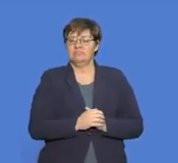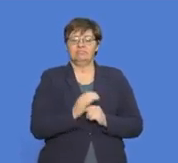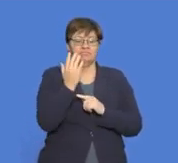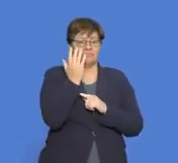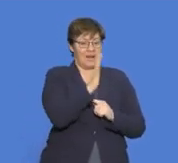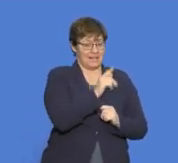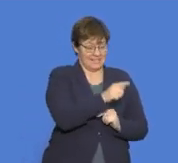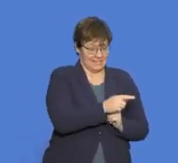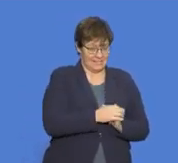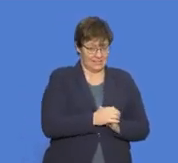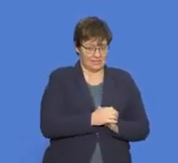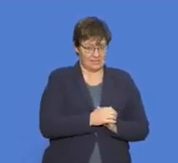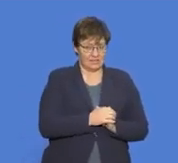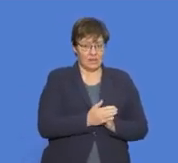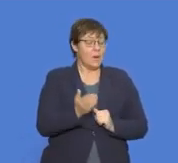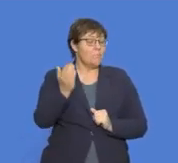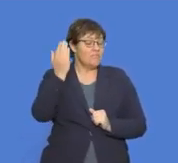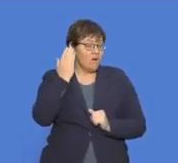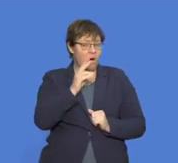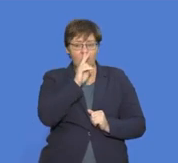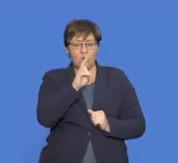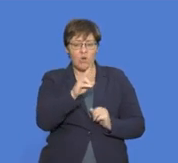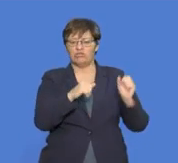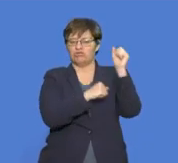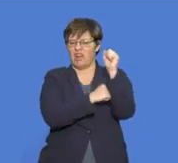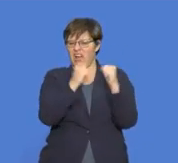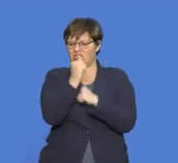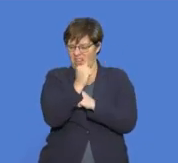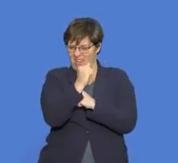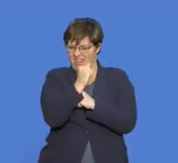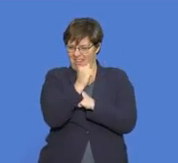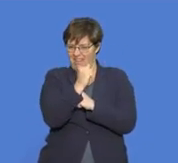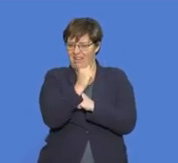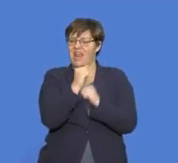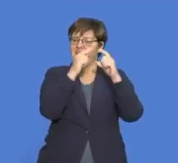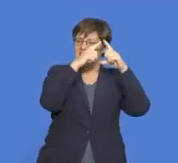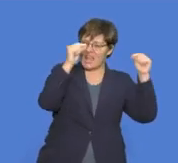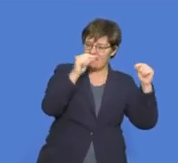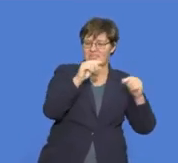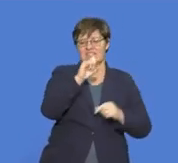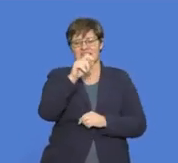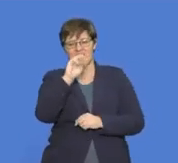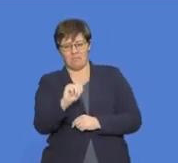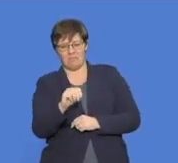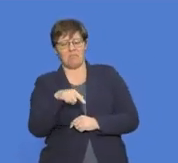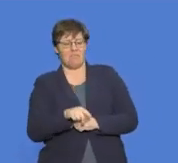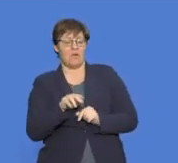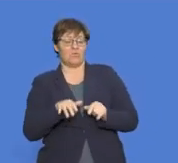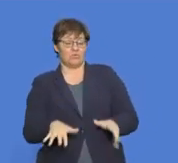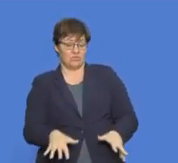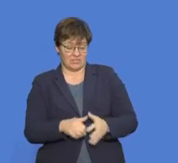plants. In the last lesson, we looked at the structure of leaves, stems, and